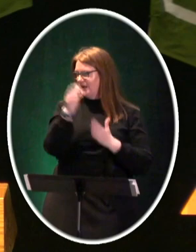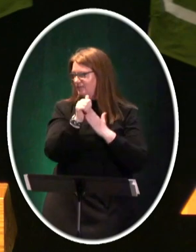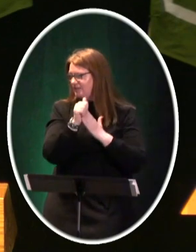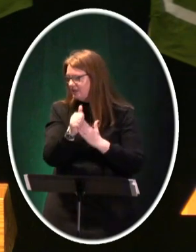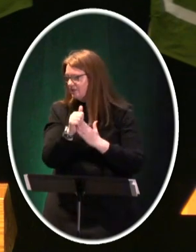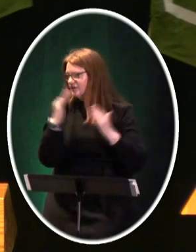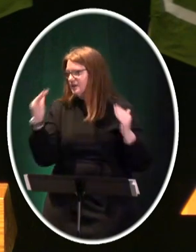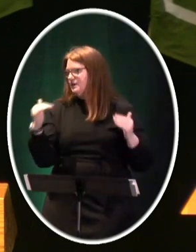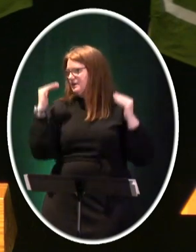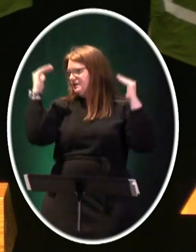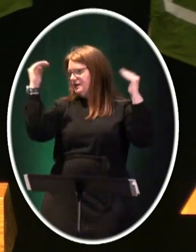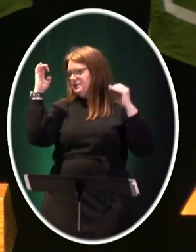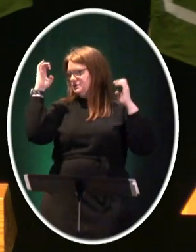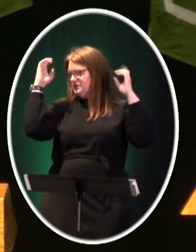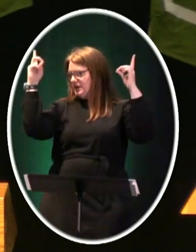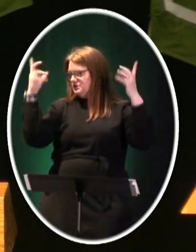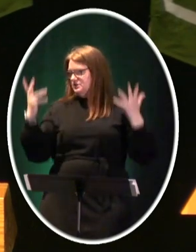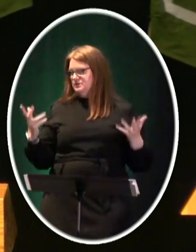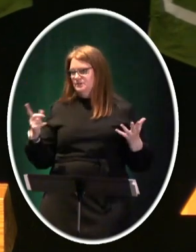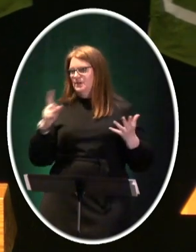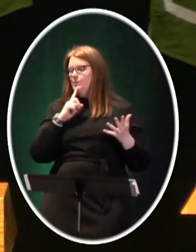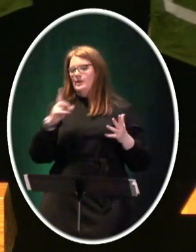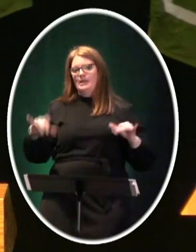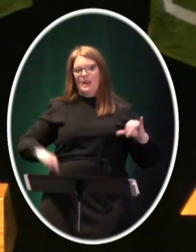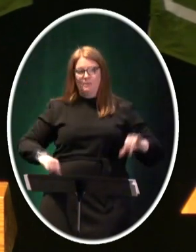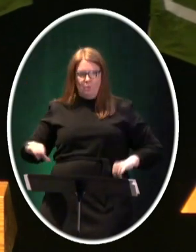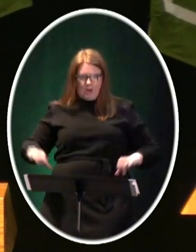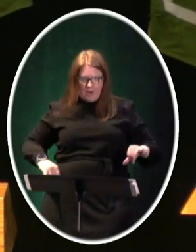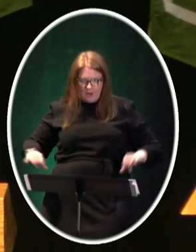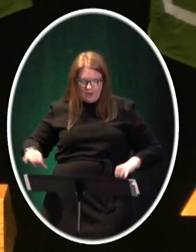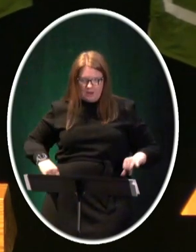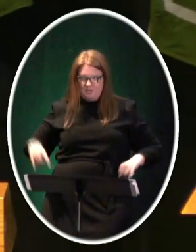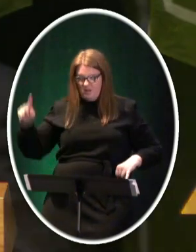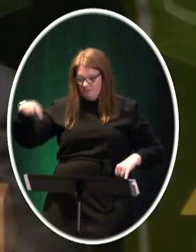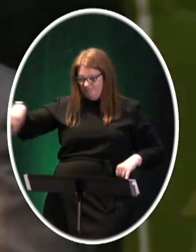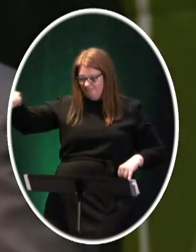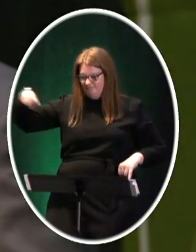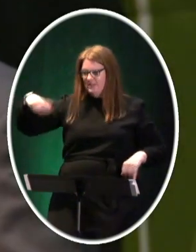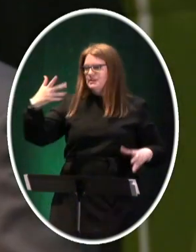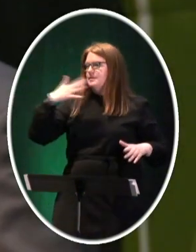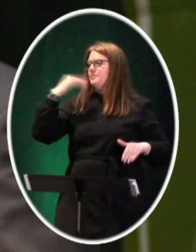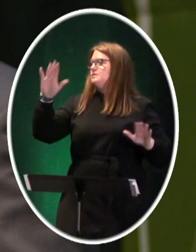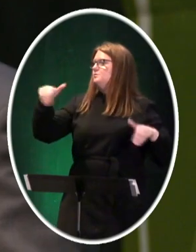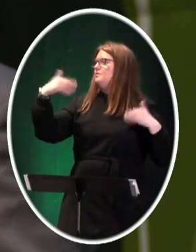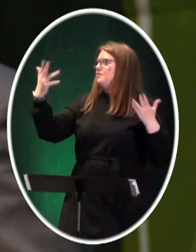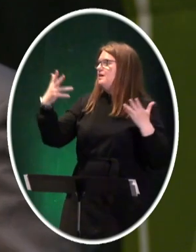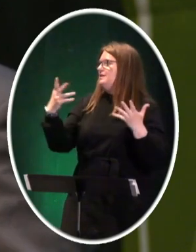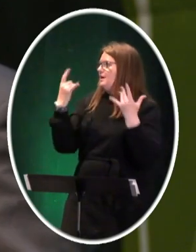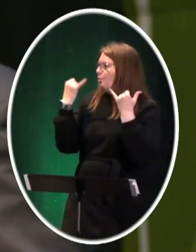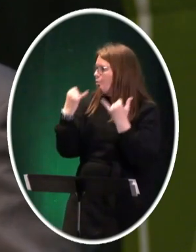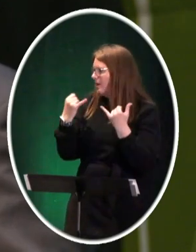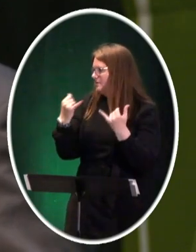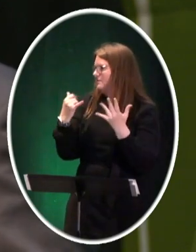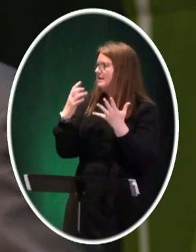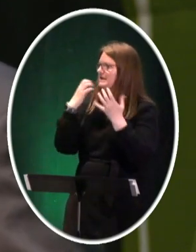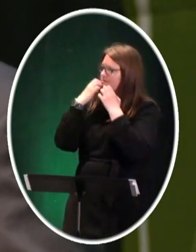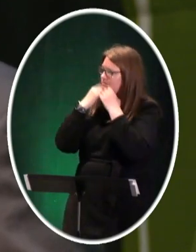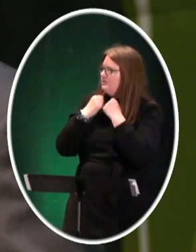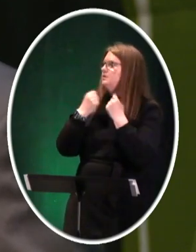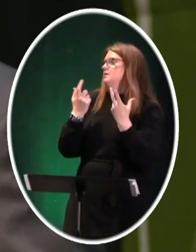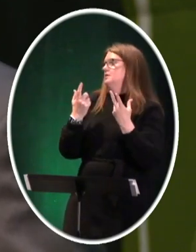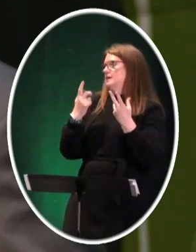higher education, and I love to brag about you as being the best at providing relevant education for the